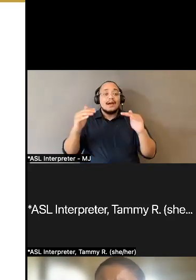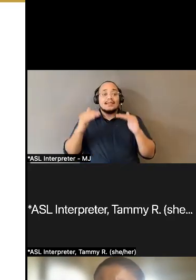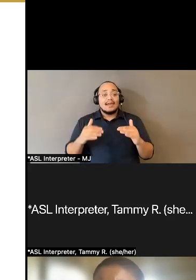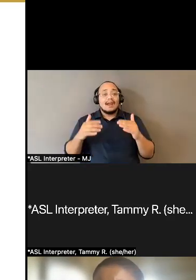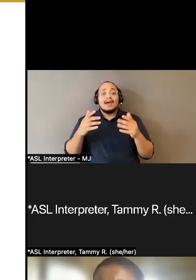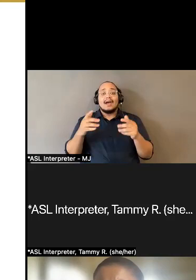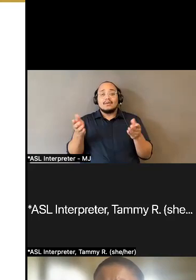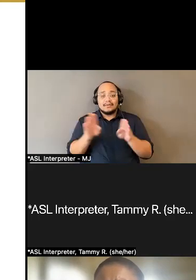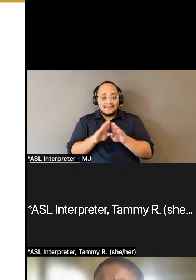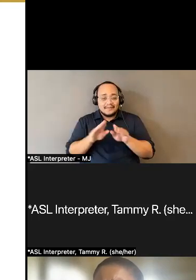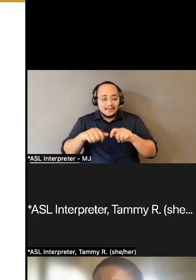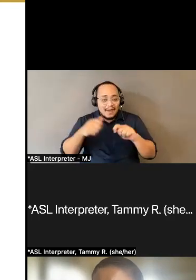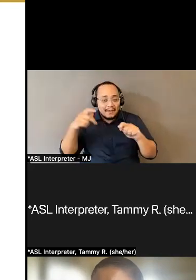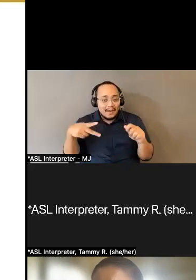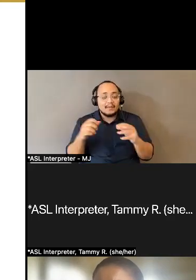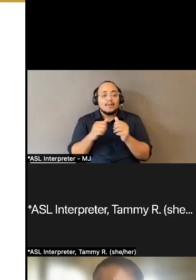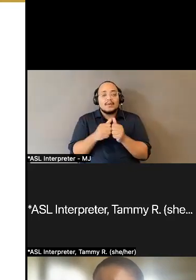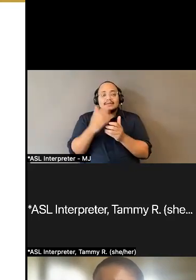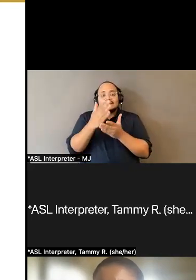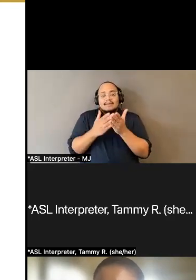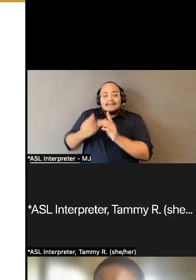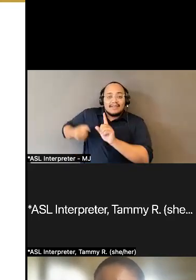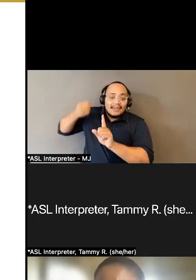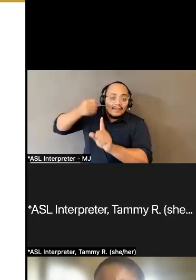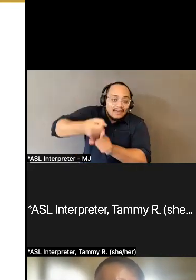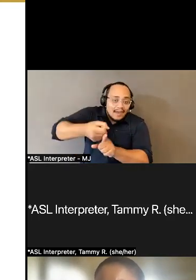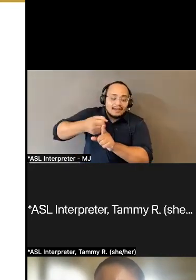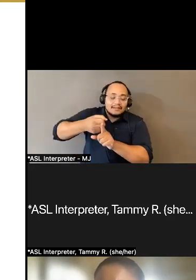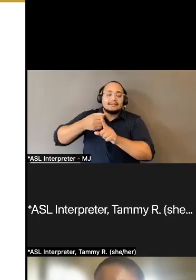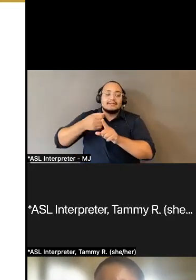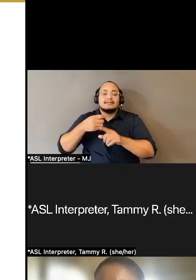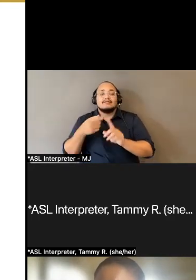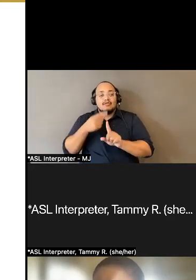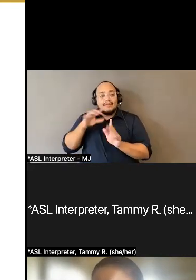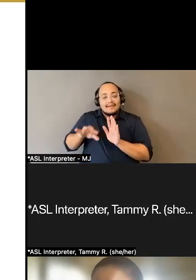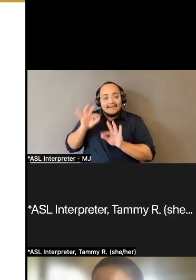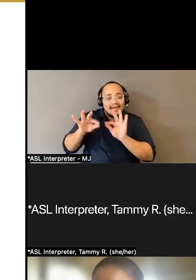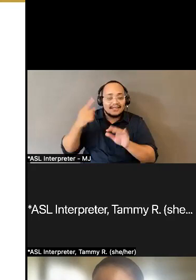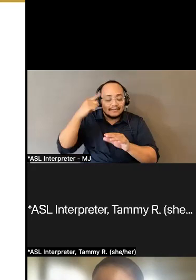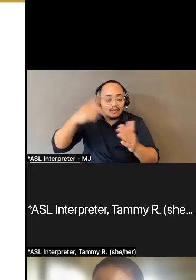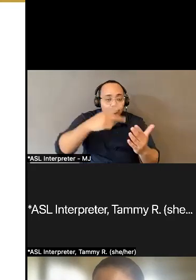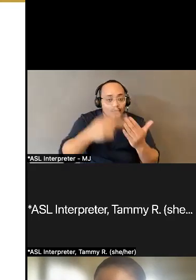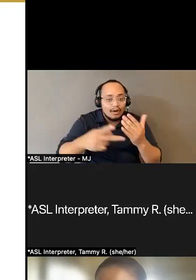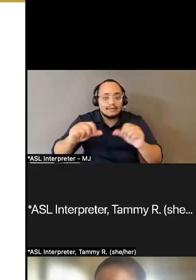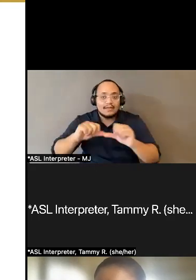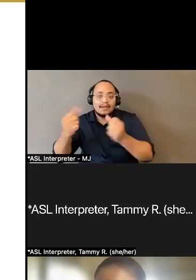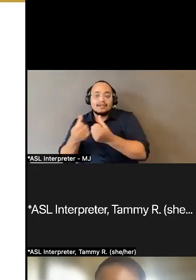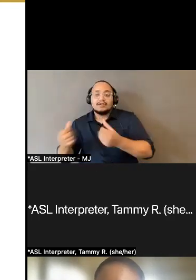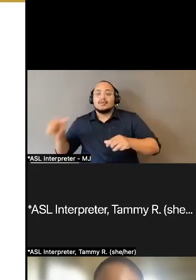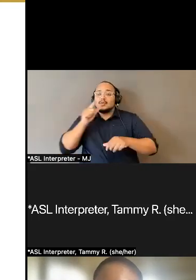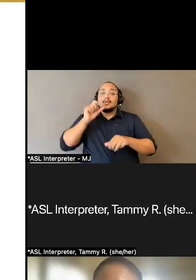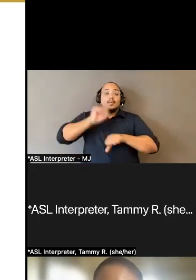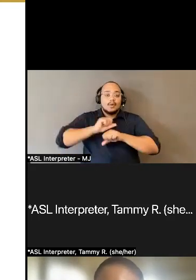with a review of some of the implications of these findings for programs and agencies working with